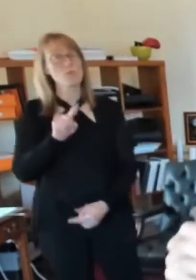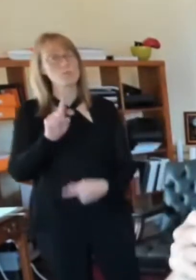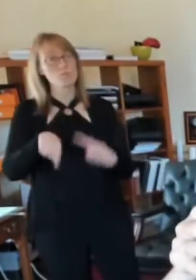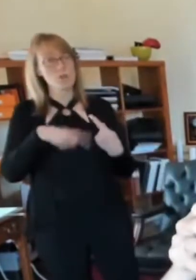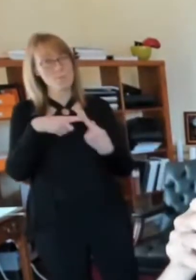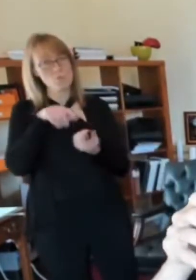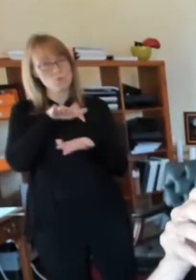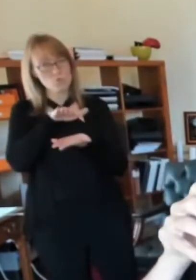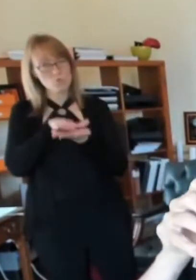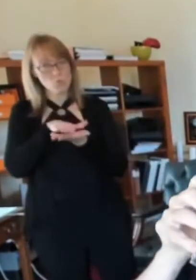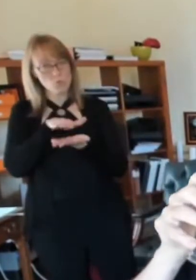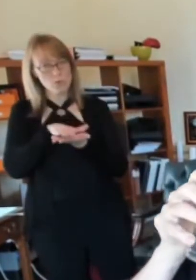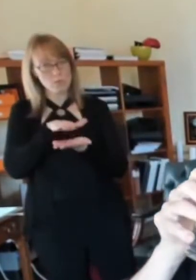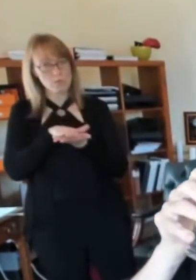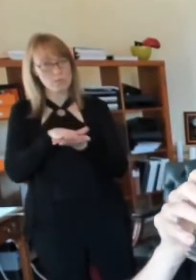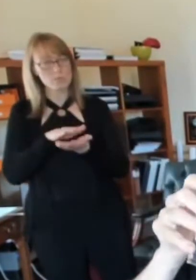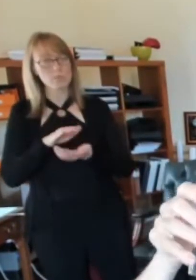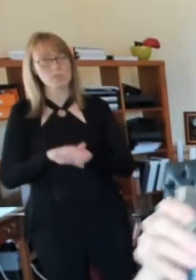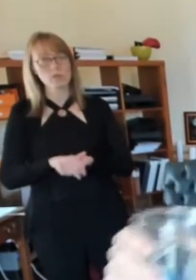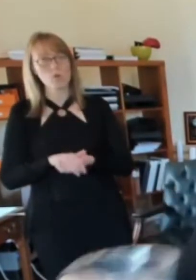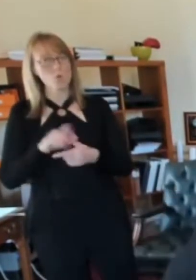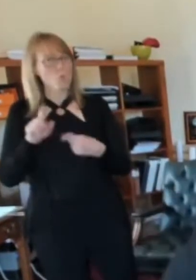to in-person learning.